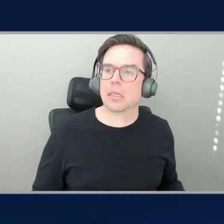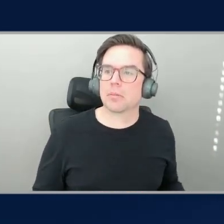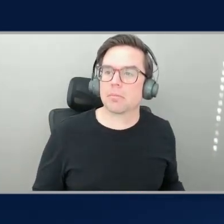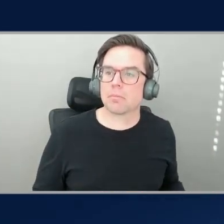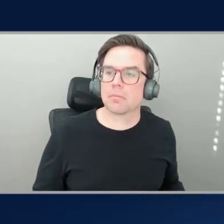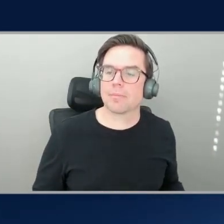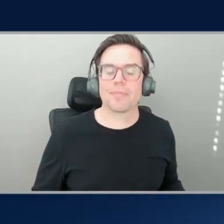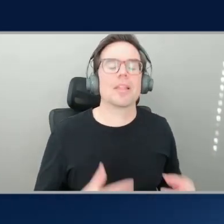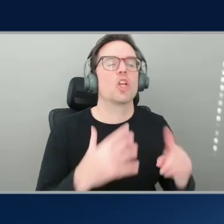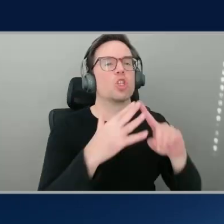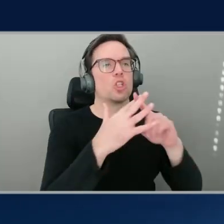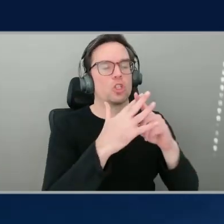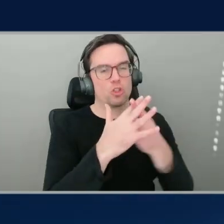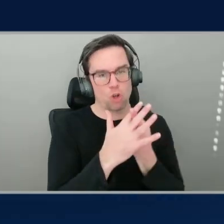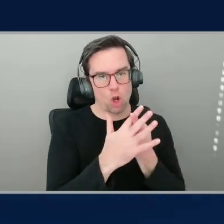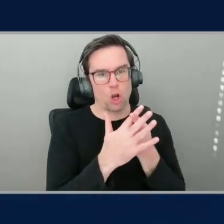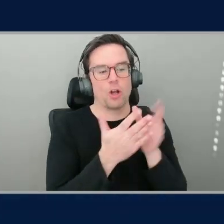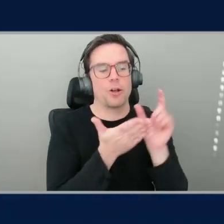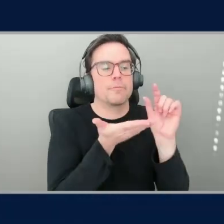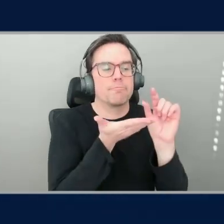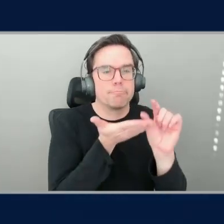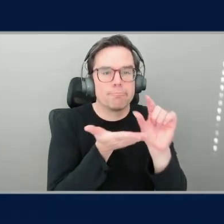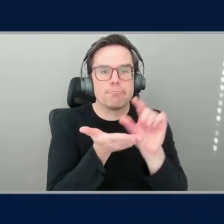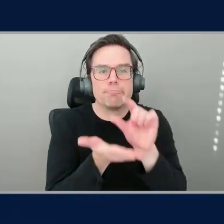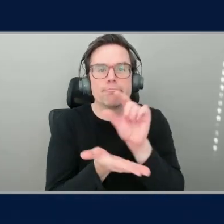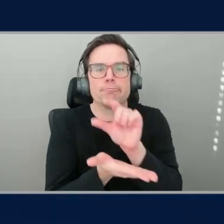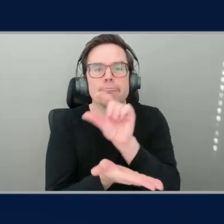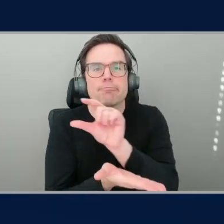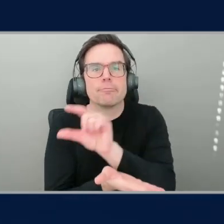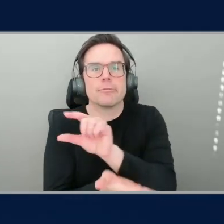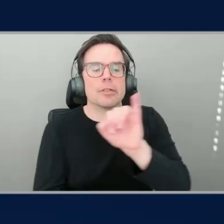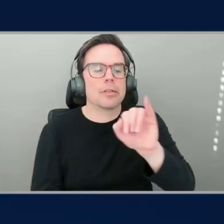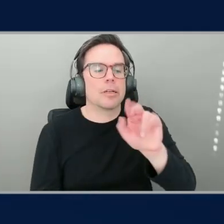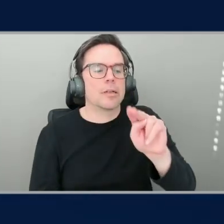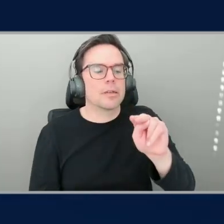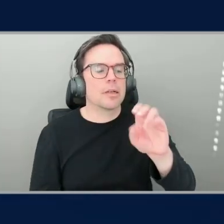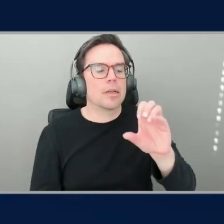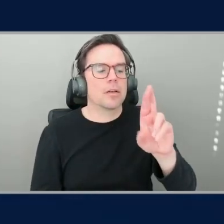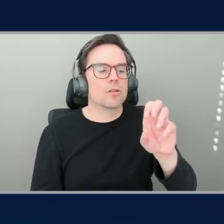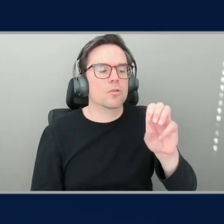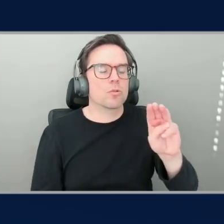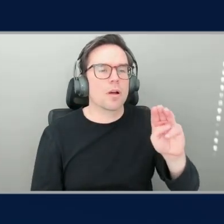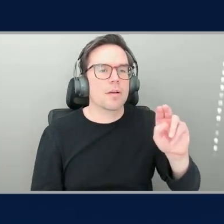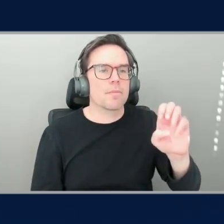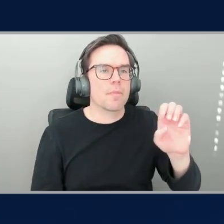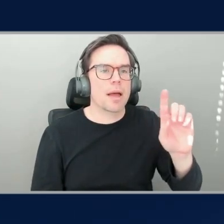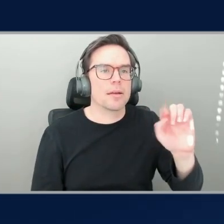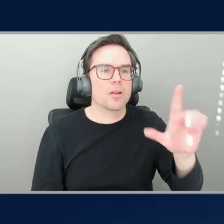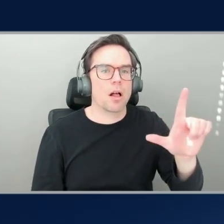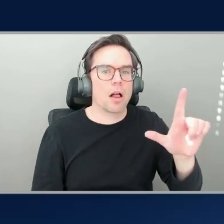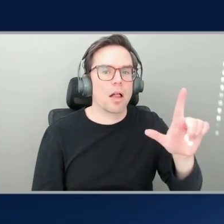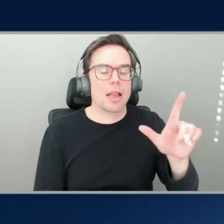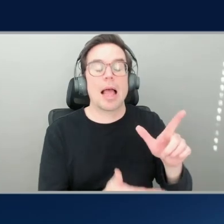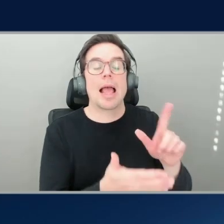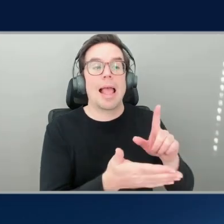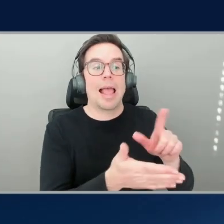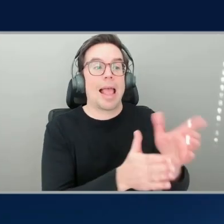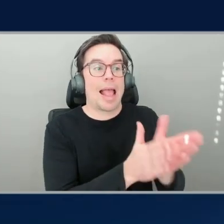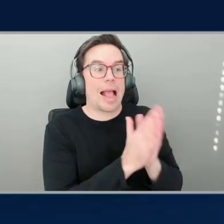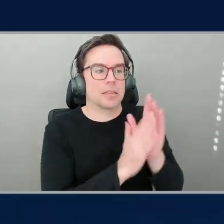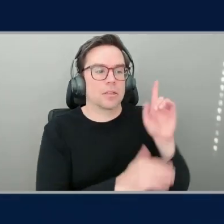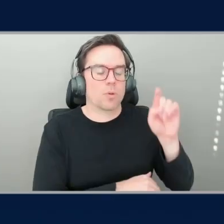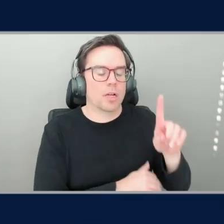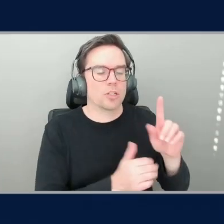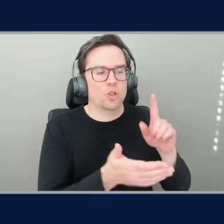Do not ask it to make you the world. Incrementally ask questions. What is this? What is that? How do I approach this? How do I approach this specific thing? If